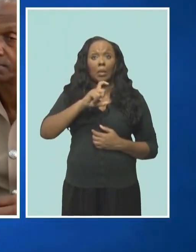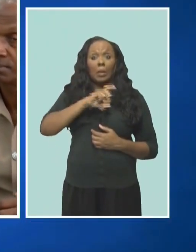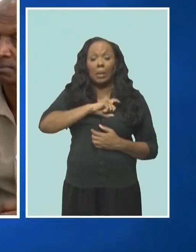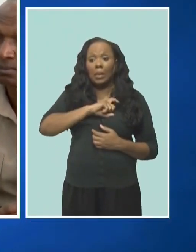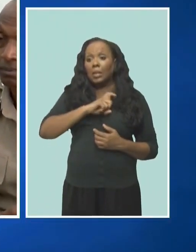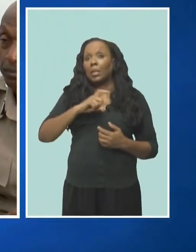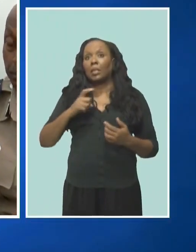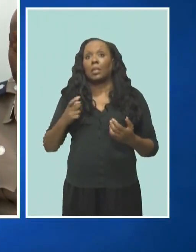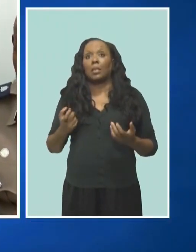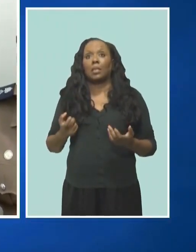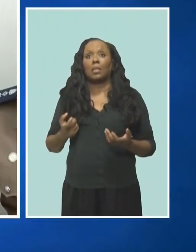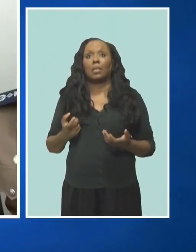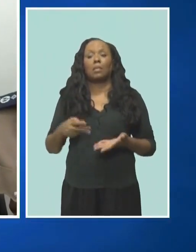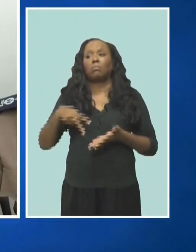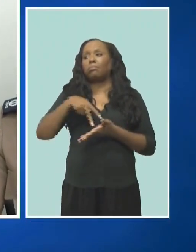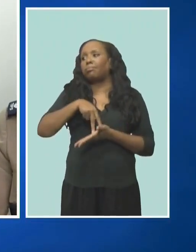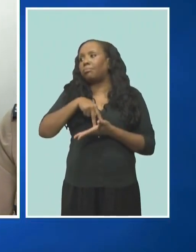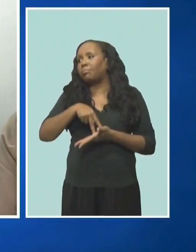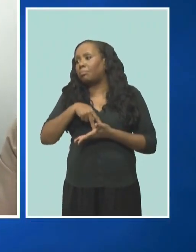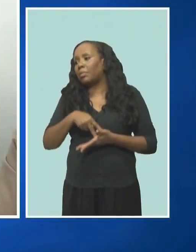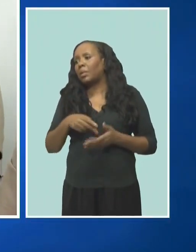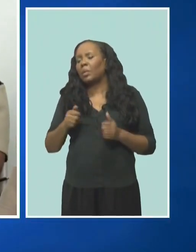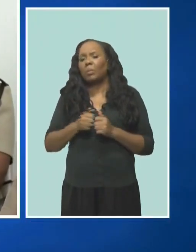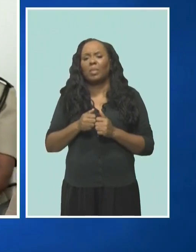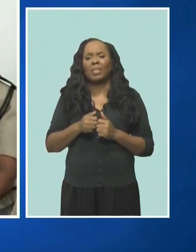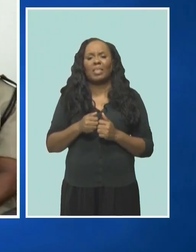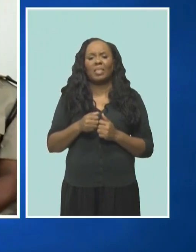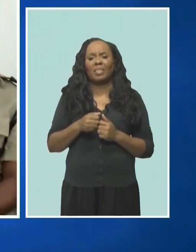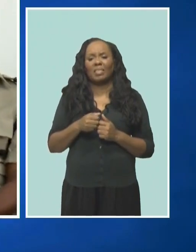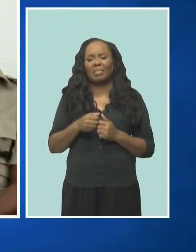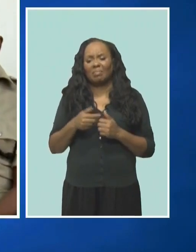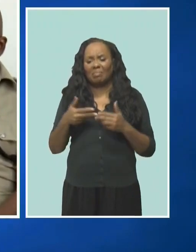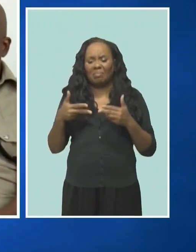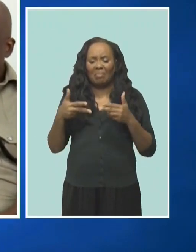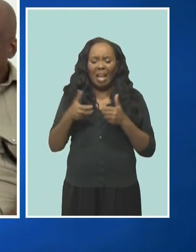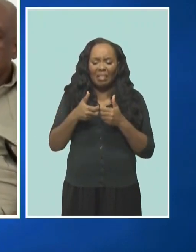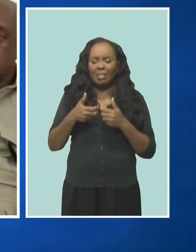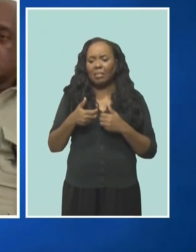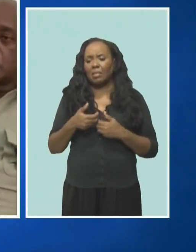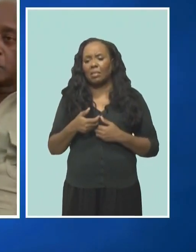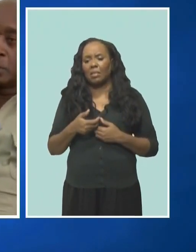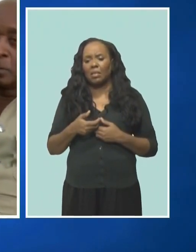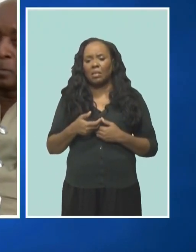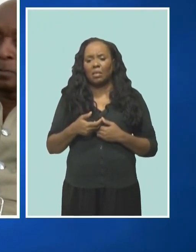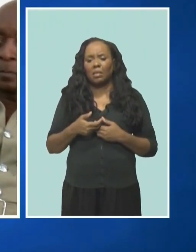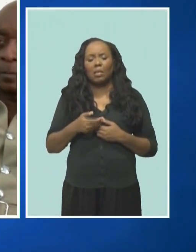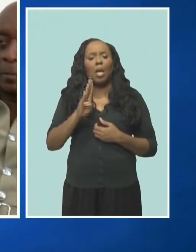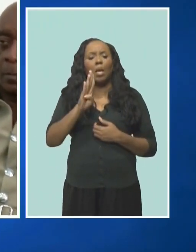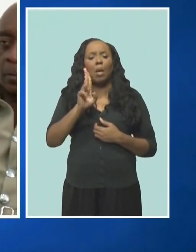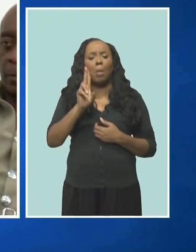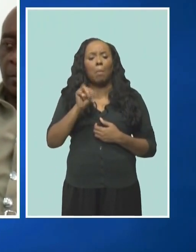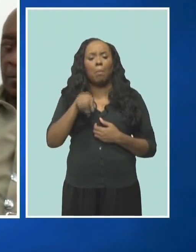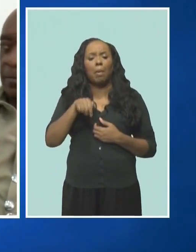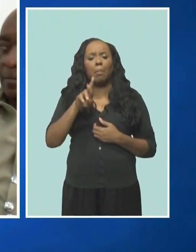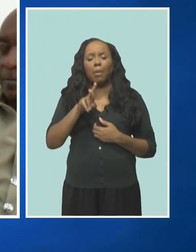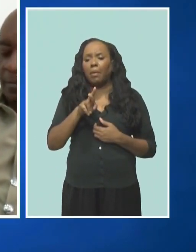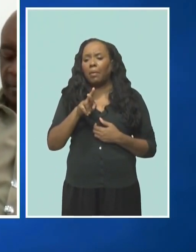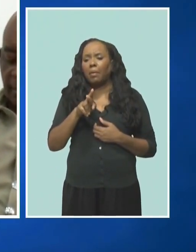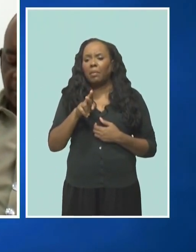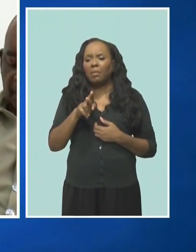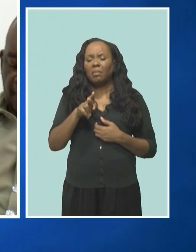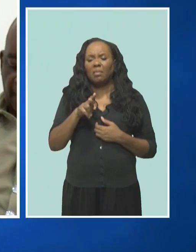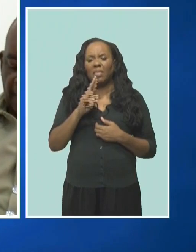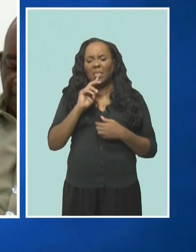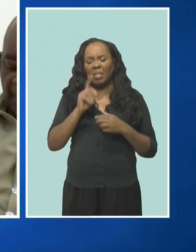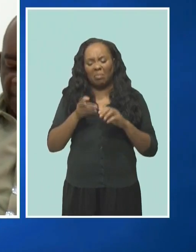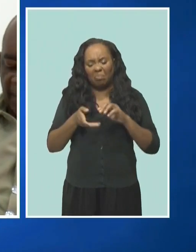standing, dealing with a fender bender, and we all see them, a bumper get a little dent, traffic block up, people stand up waiting for